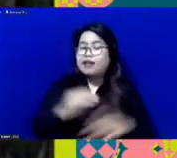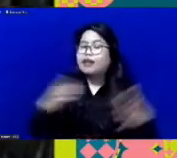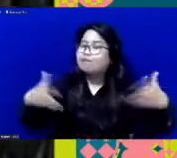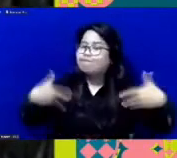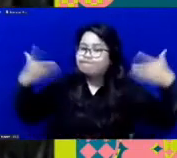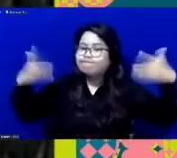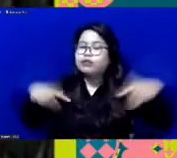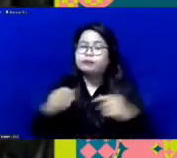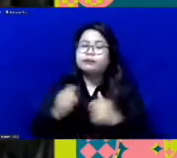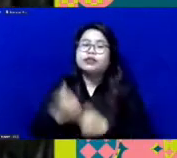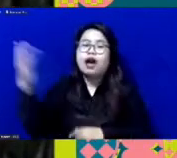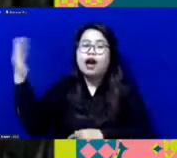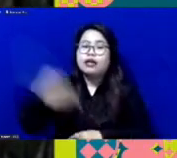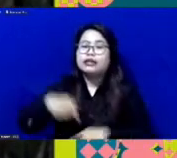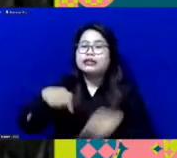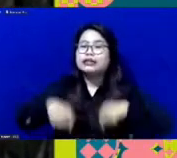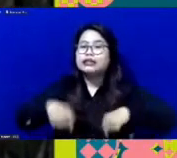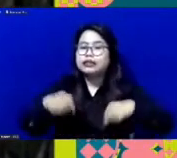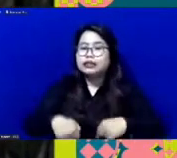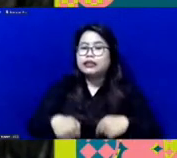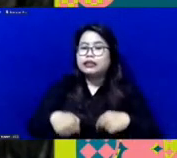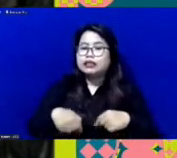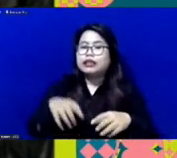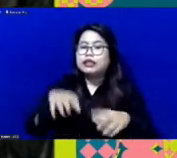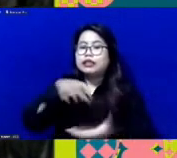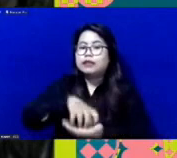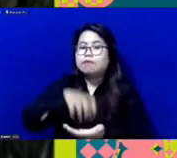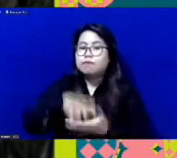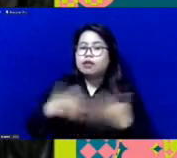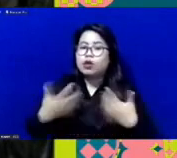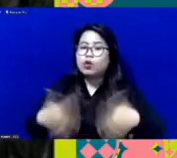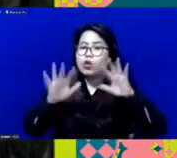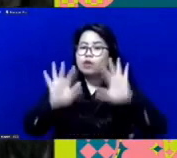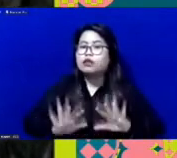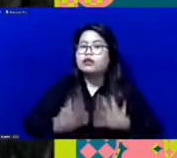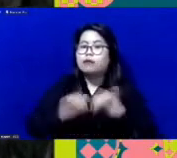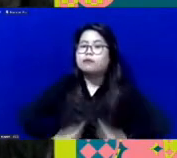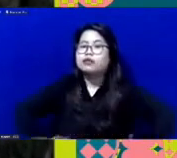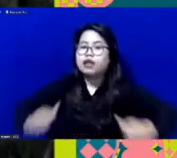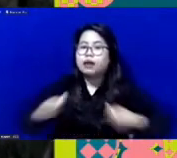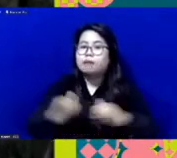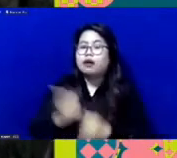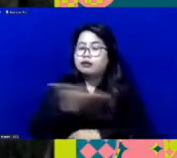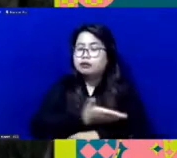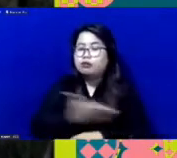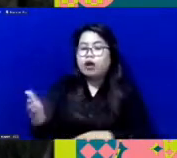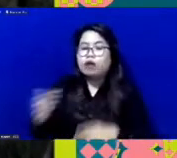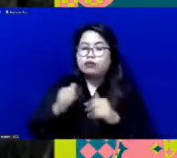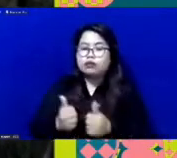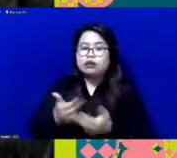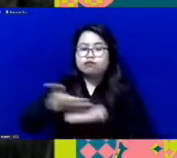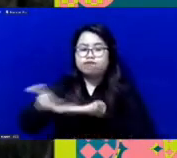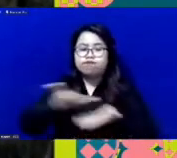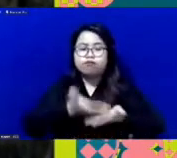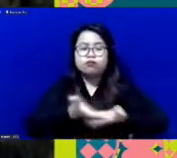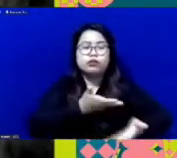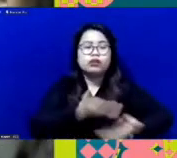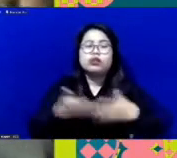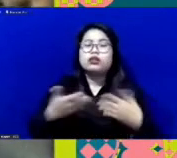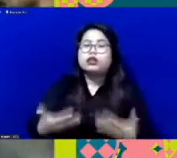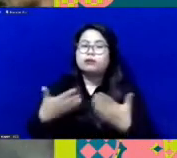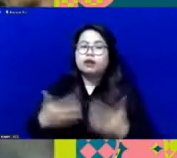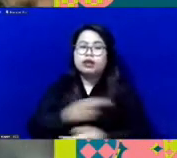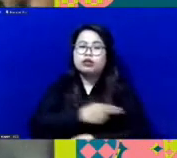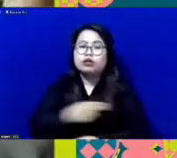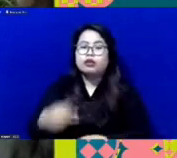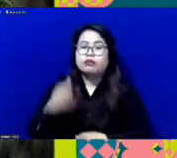magnificent place, and to be with you to share about how Indonesia transform its nation and also transform at the